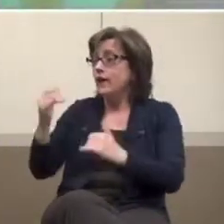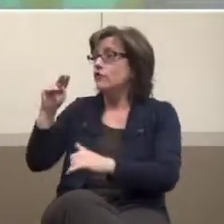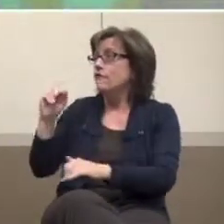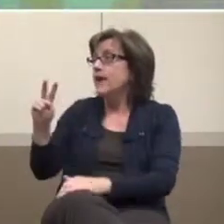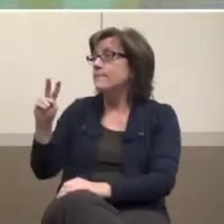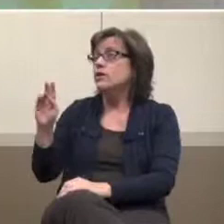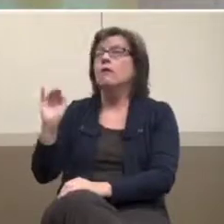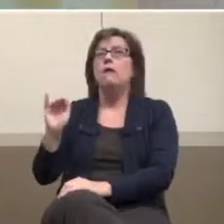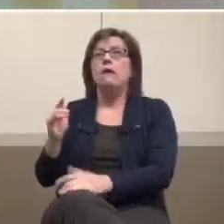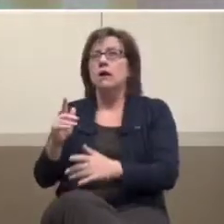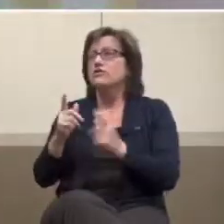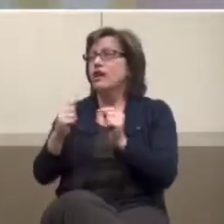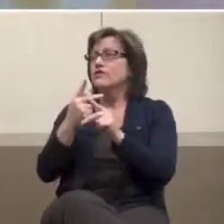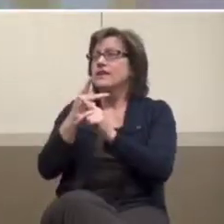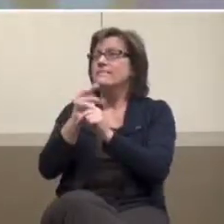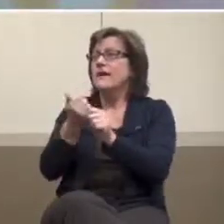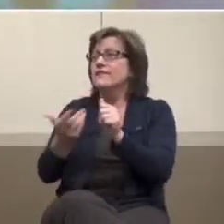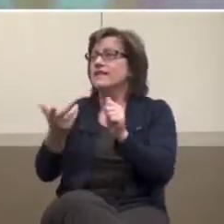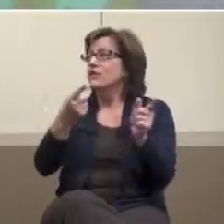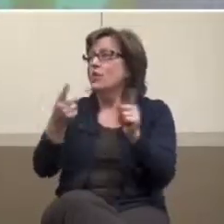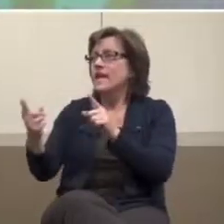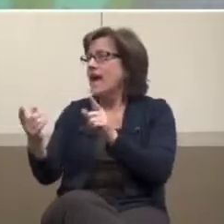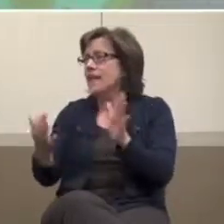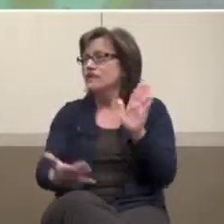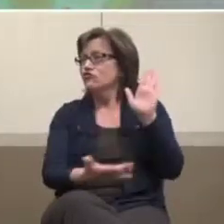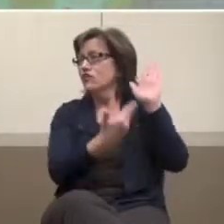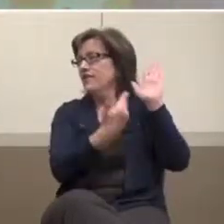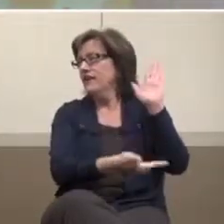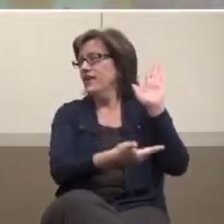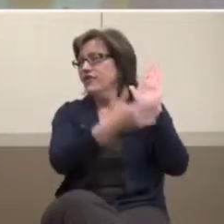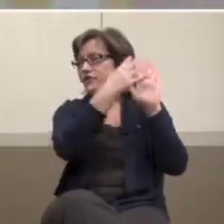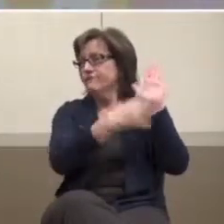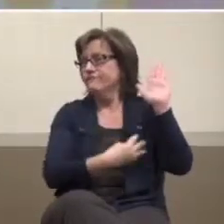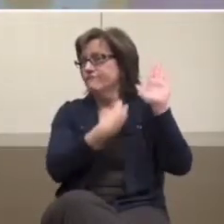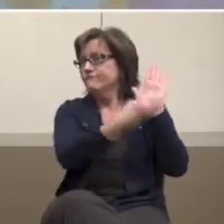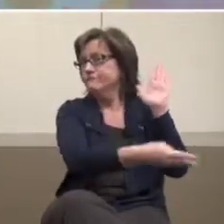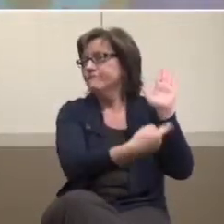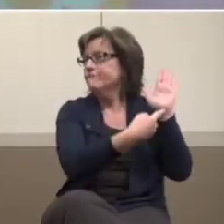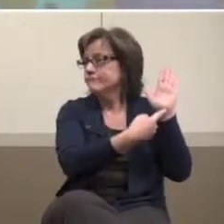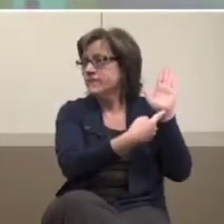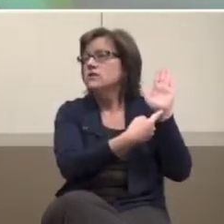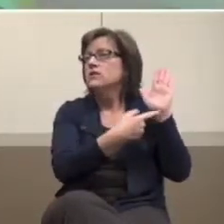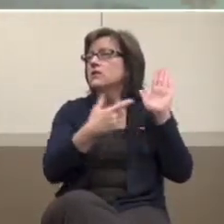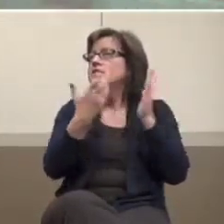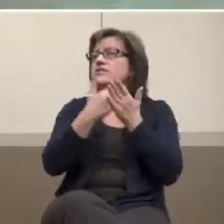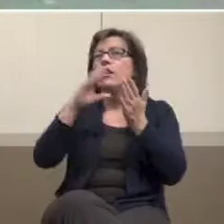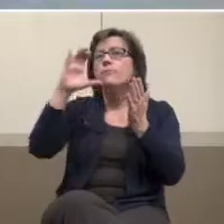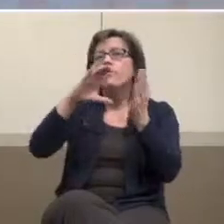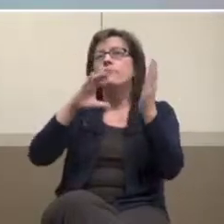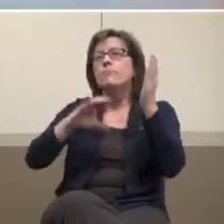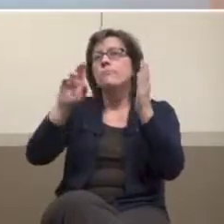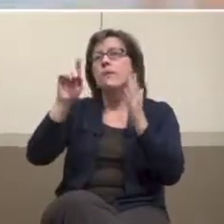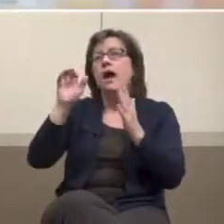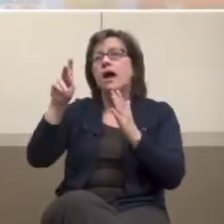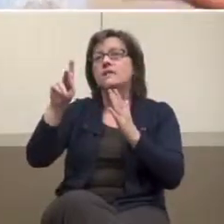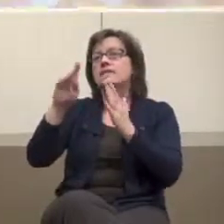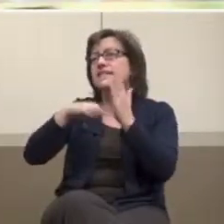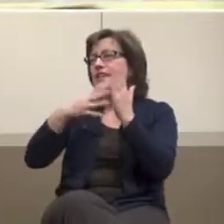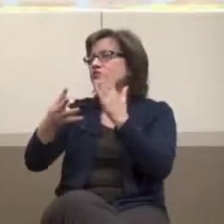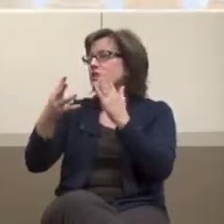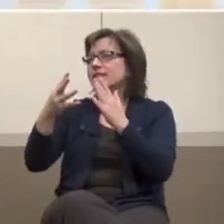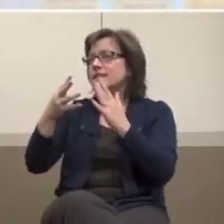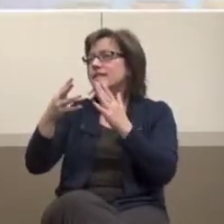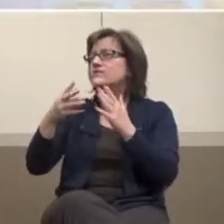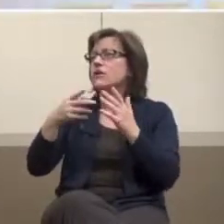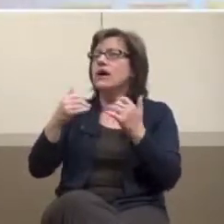keep everything that's going on up here. We do some block scheduling just in our program. And so I have like a